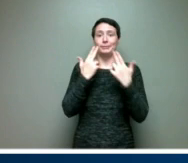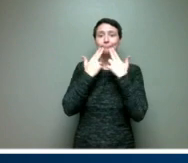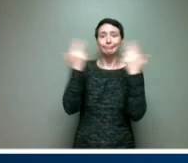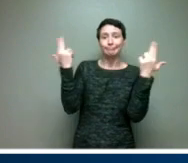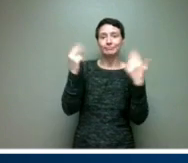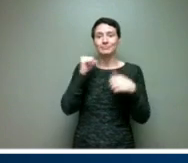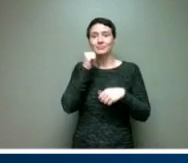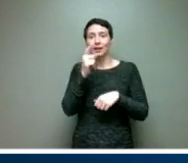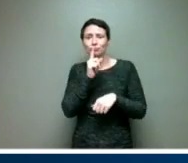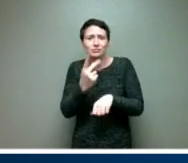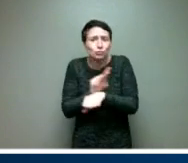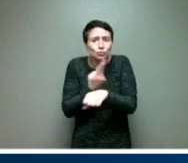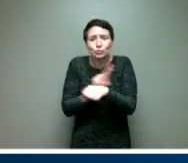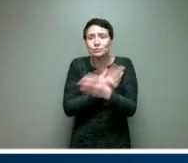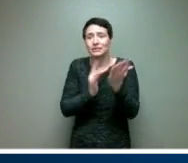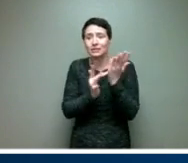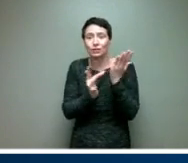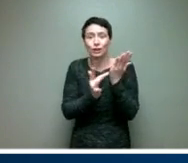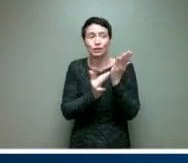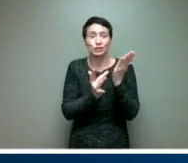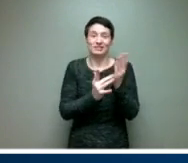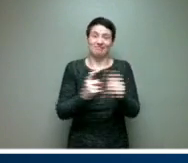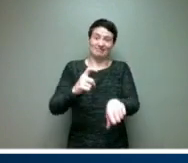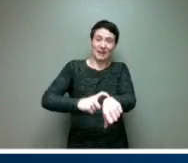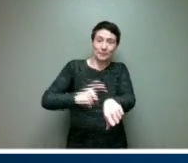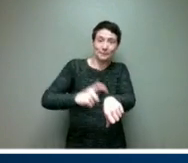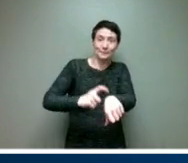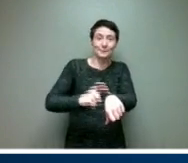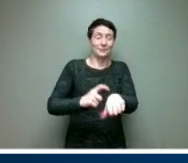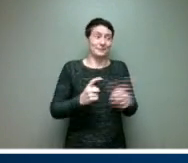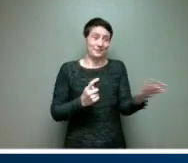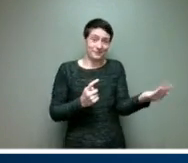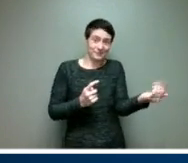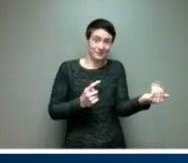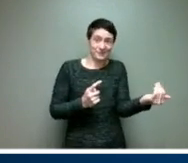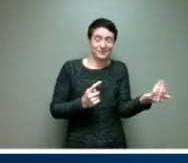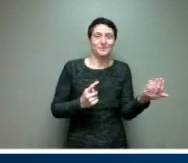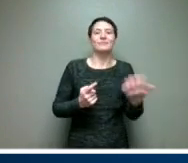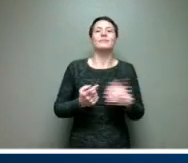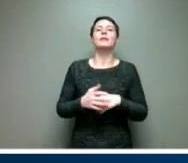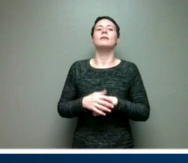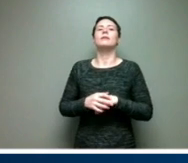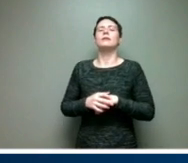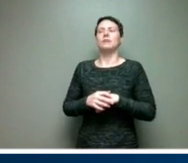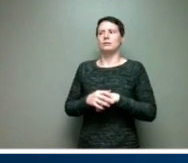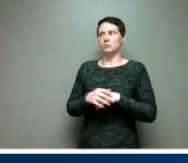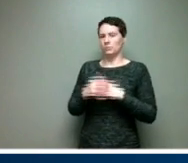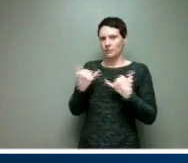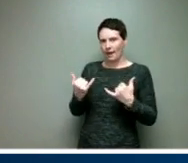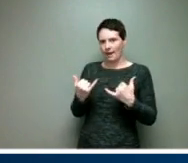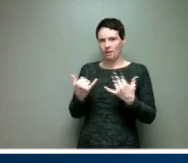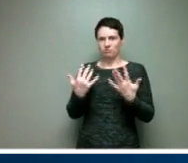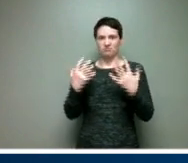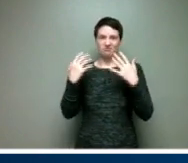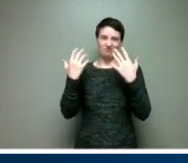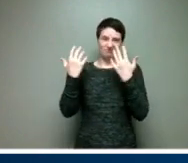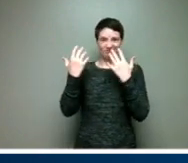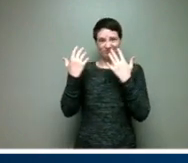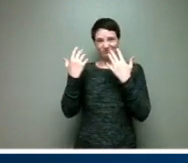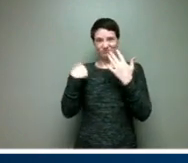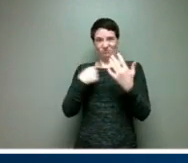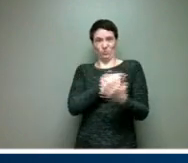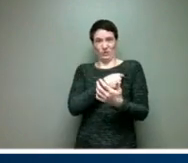really now dig in and say, wow, how can I make sure that we have online